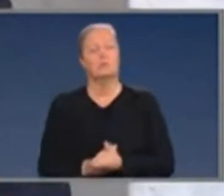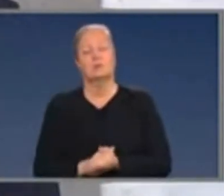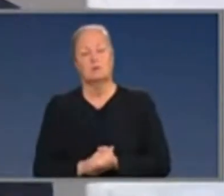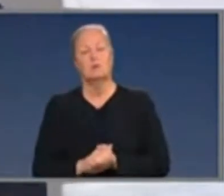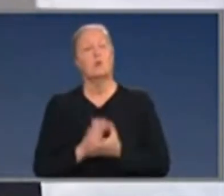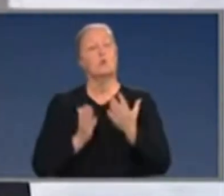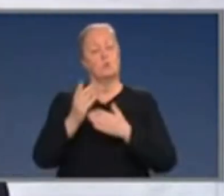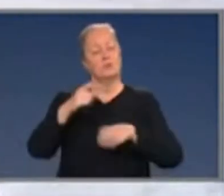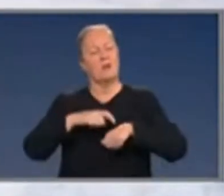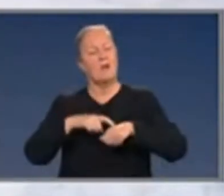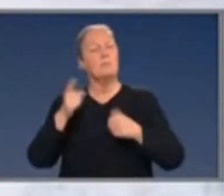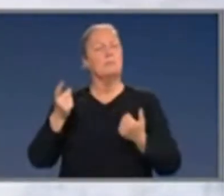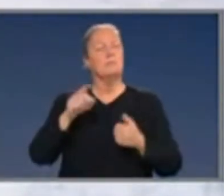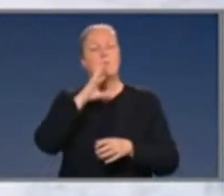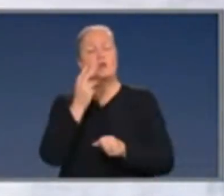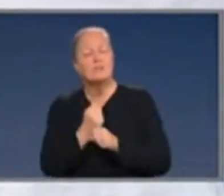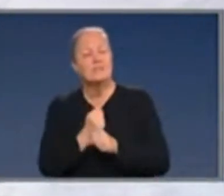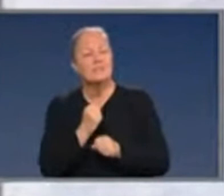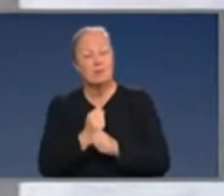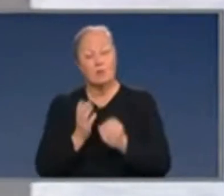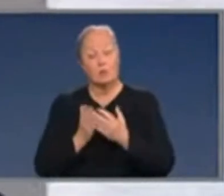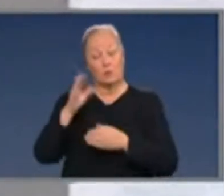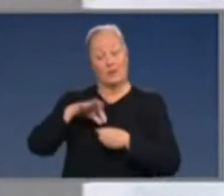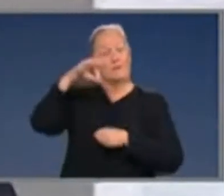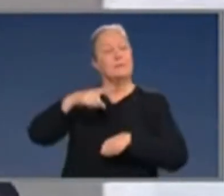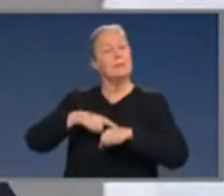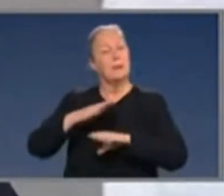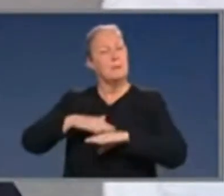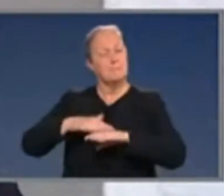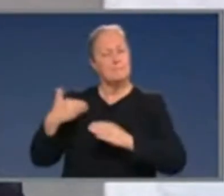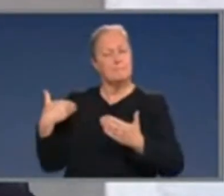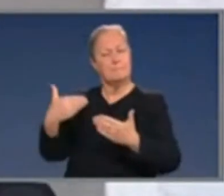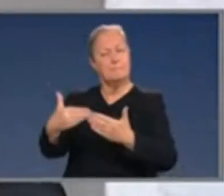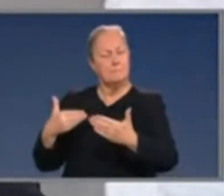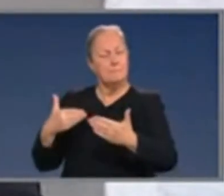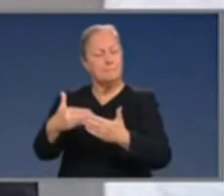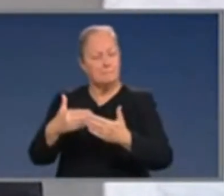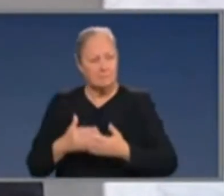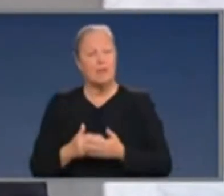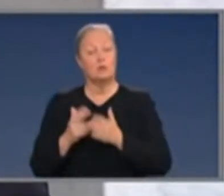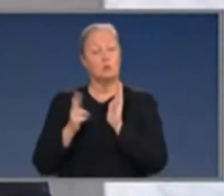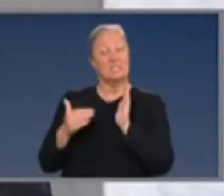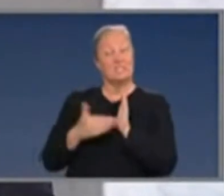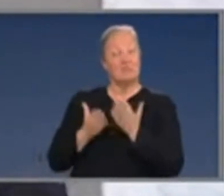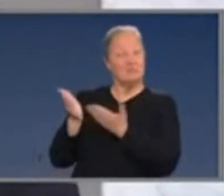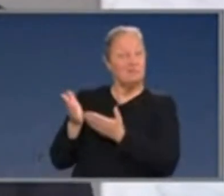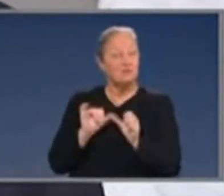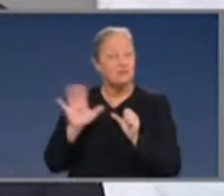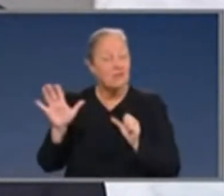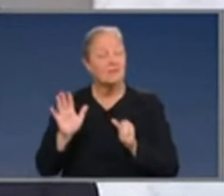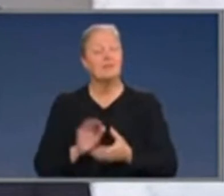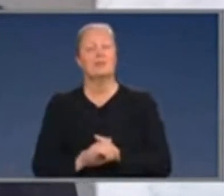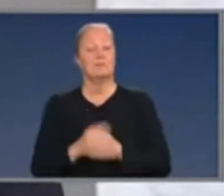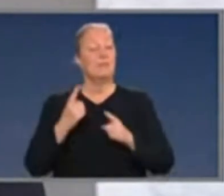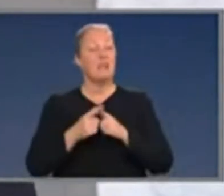of politics, which is the electoral cycle, as is occurring wonderfully in New Zealand as well and many other